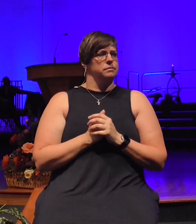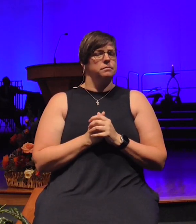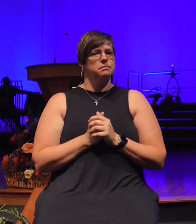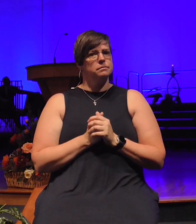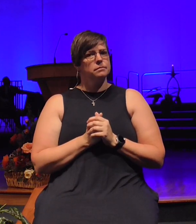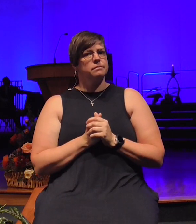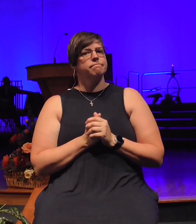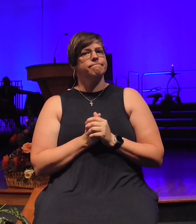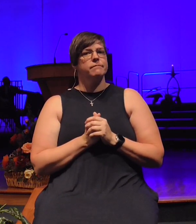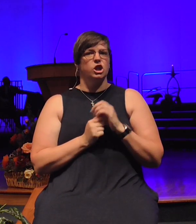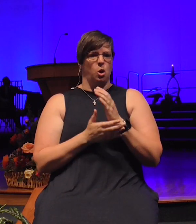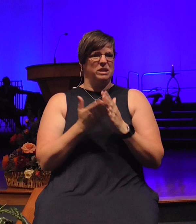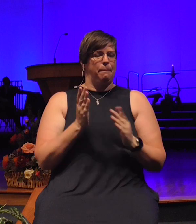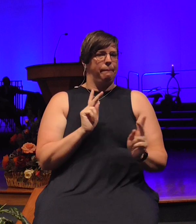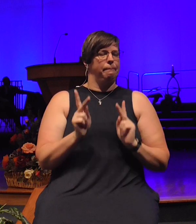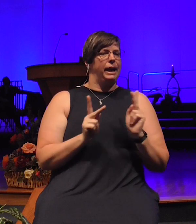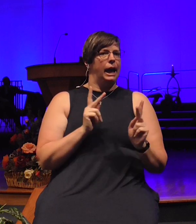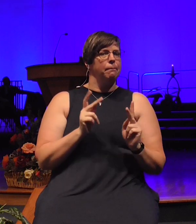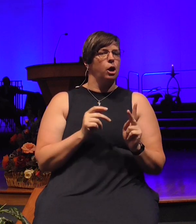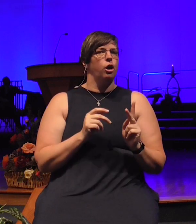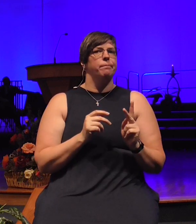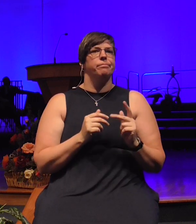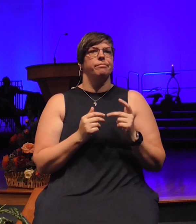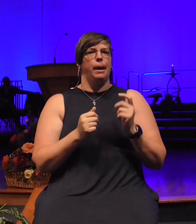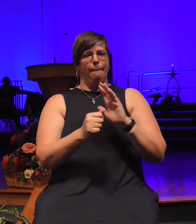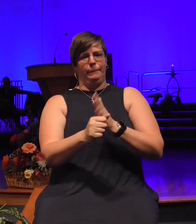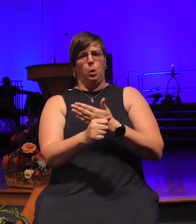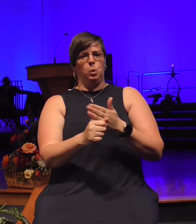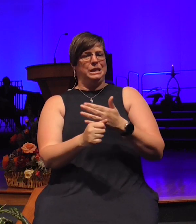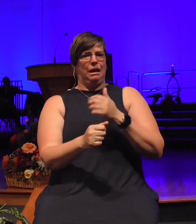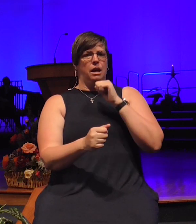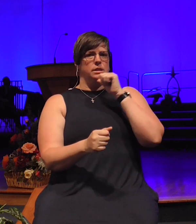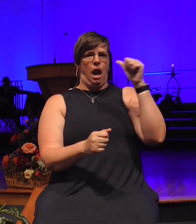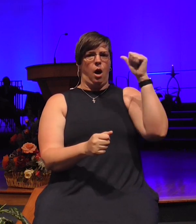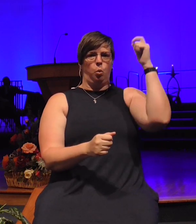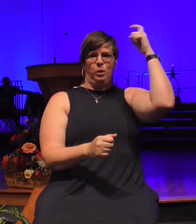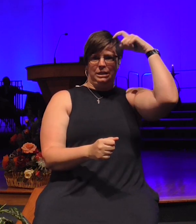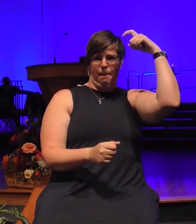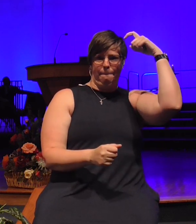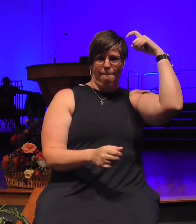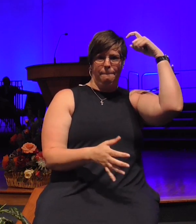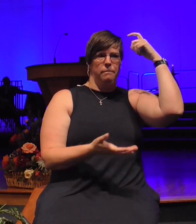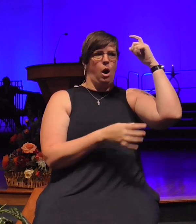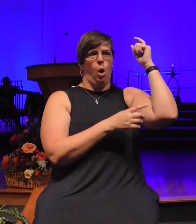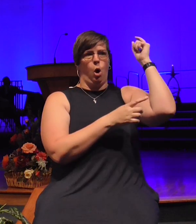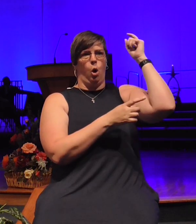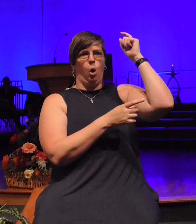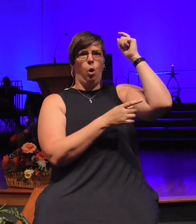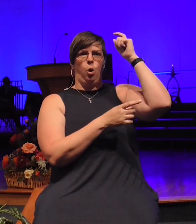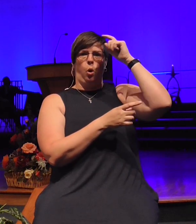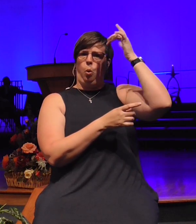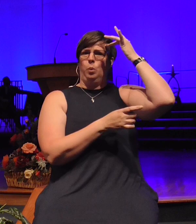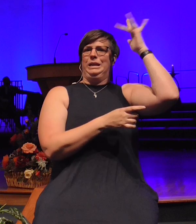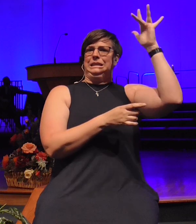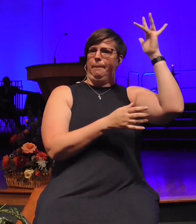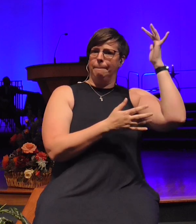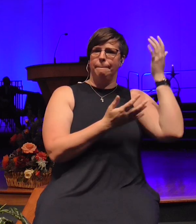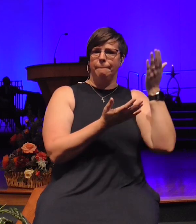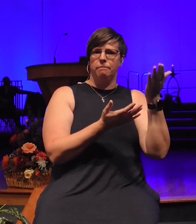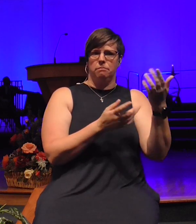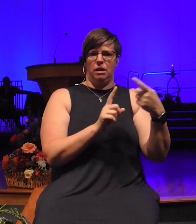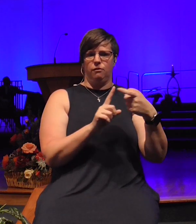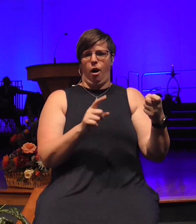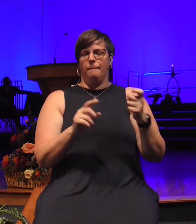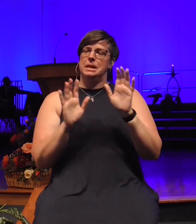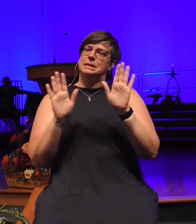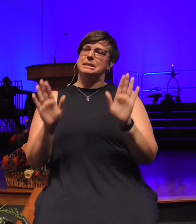And some people, they say, music isn't wisdom, right? Wisdom should come on Sunday mornings from a